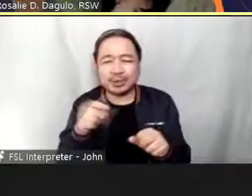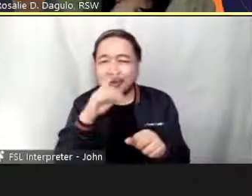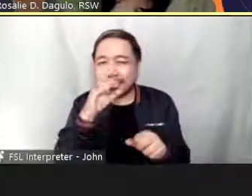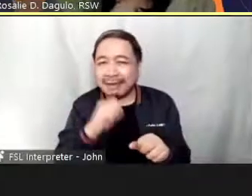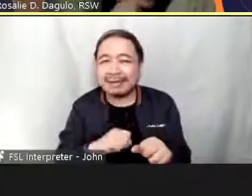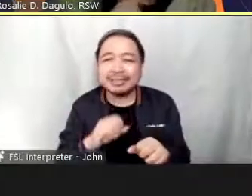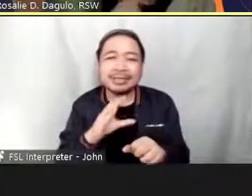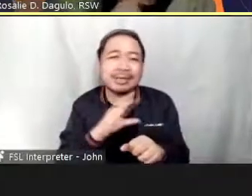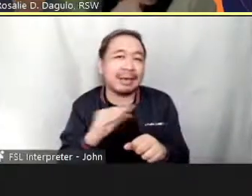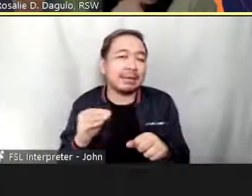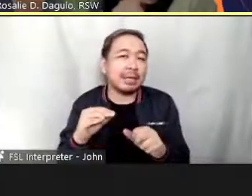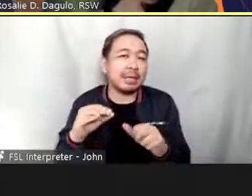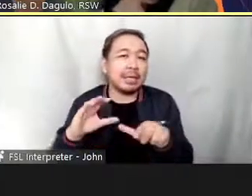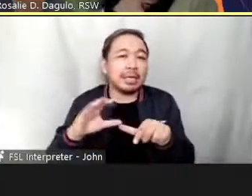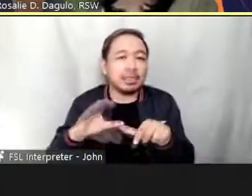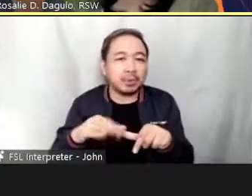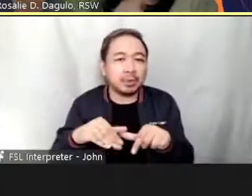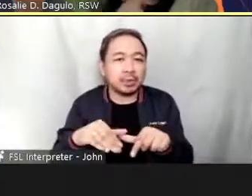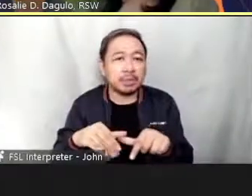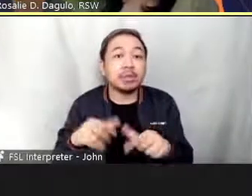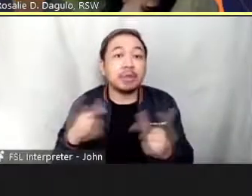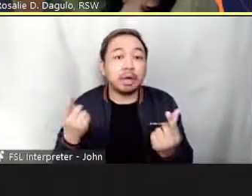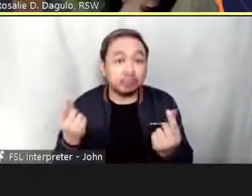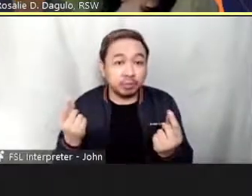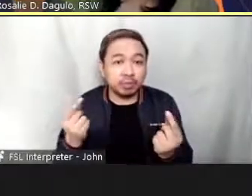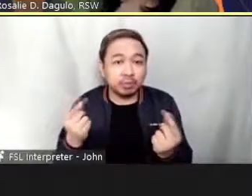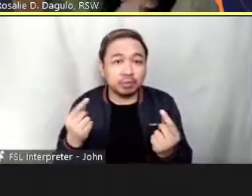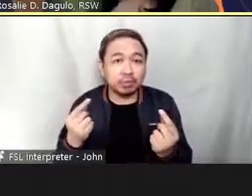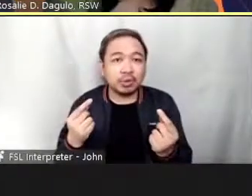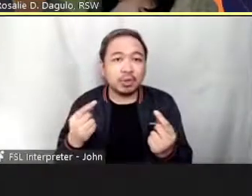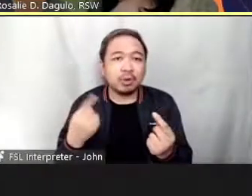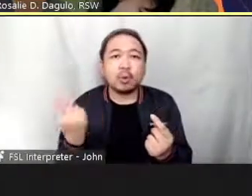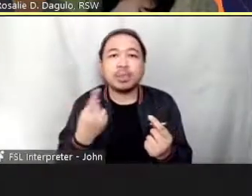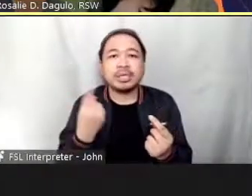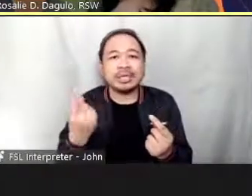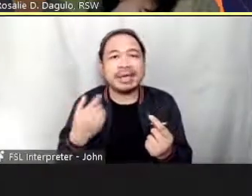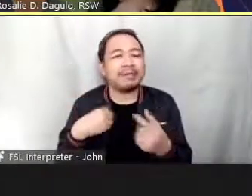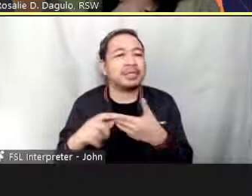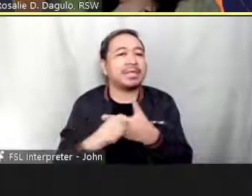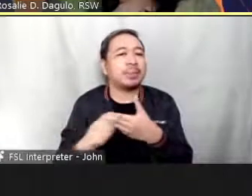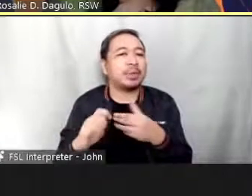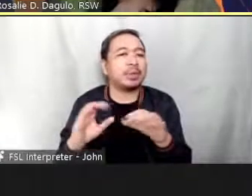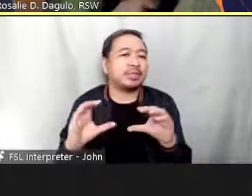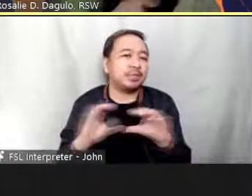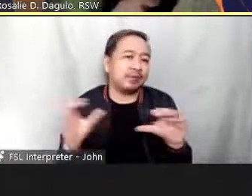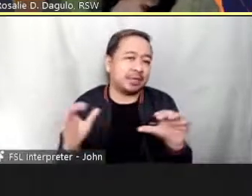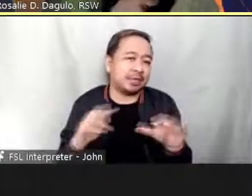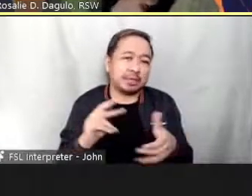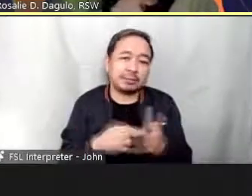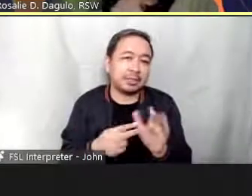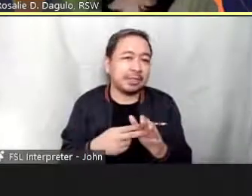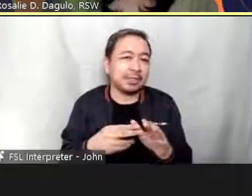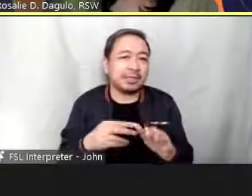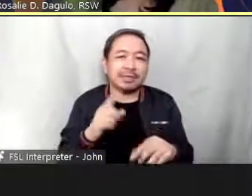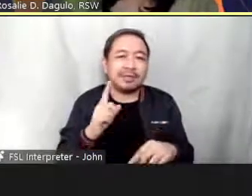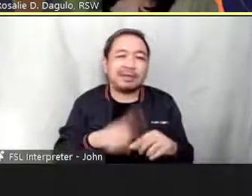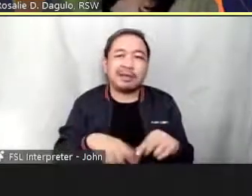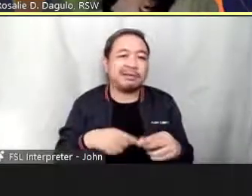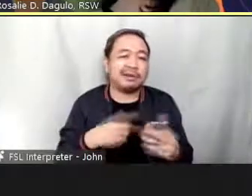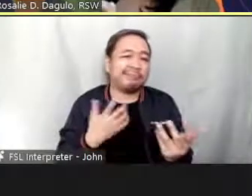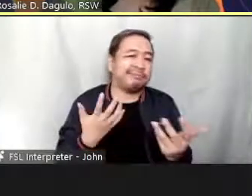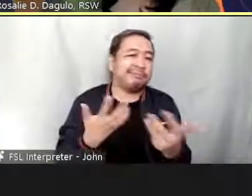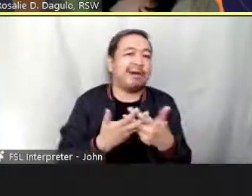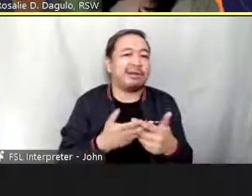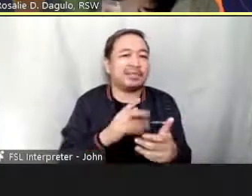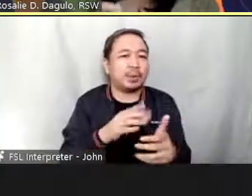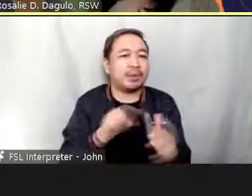with only the foundling certificate and will not fulfill their right to an identity and nationality. If you would note,